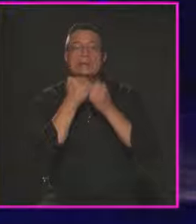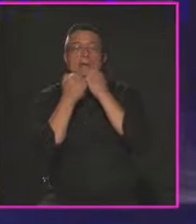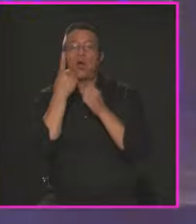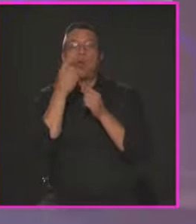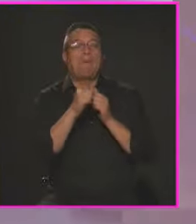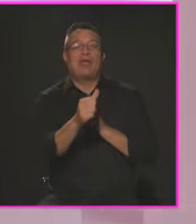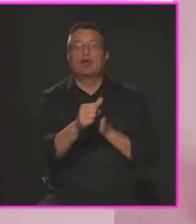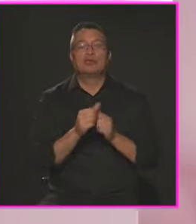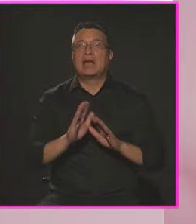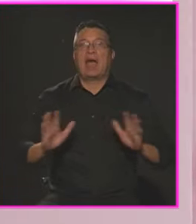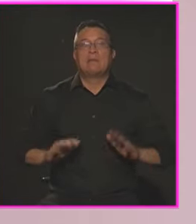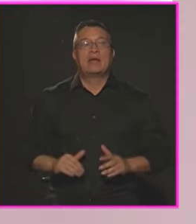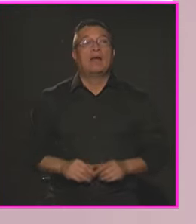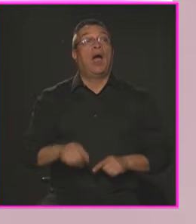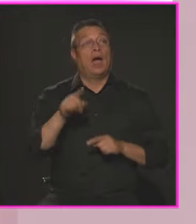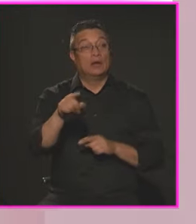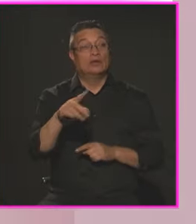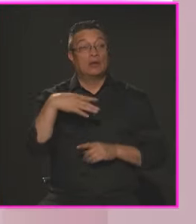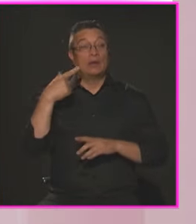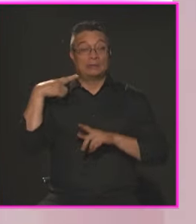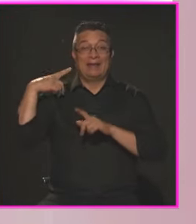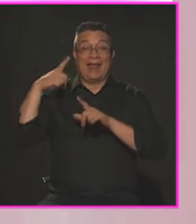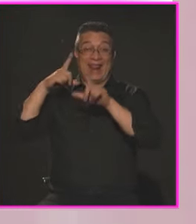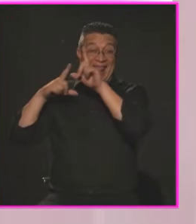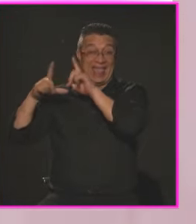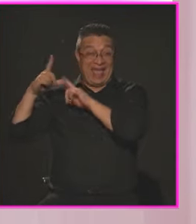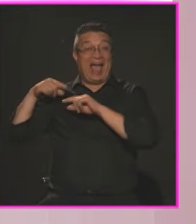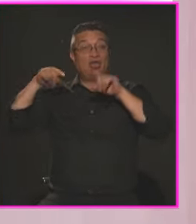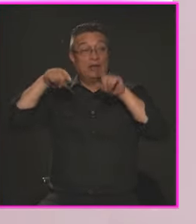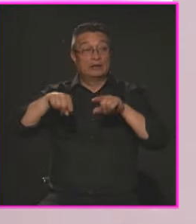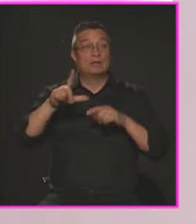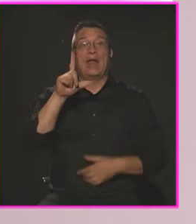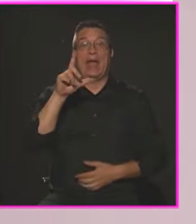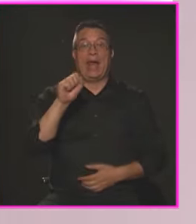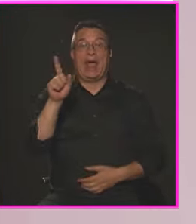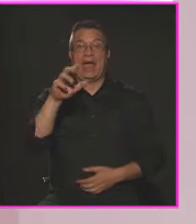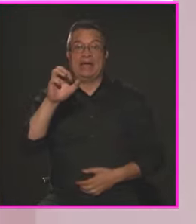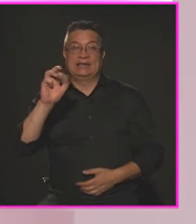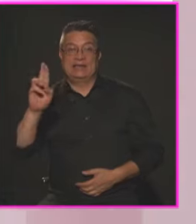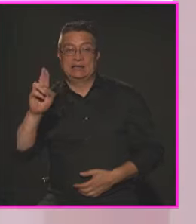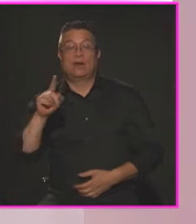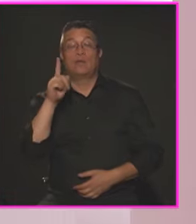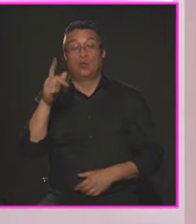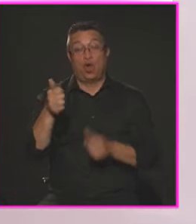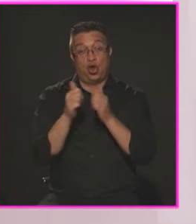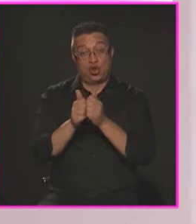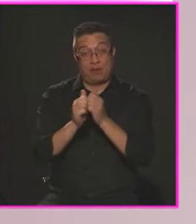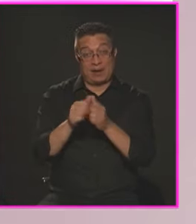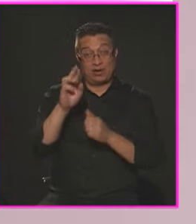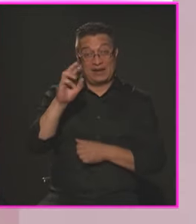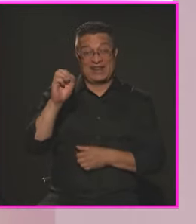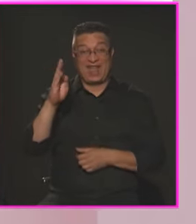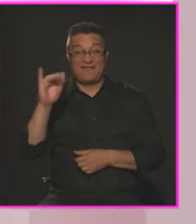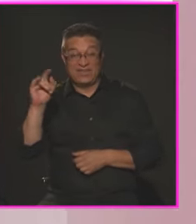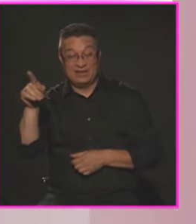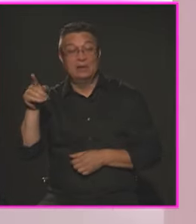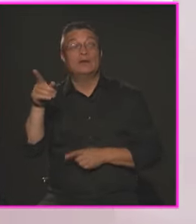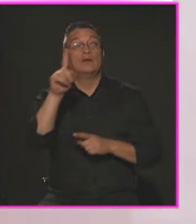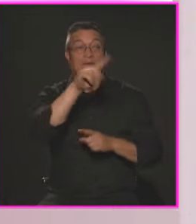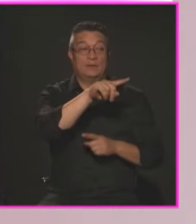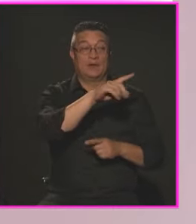legacy is the laser. In fact, a young colleague of Rabi at Columbia, Charles Towns, constructed